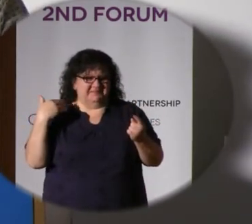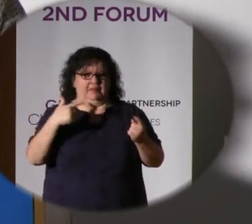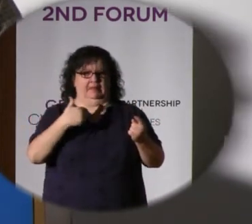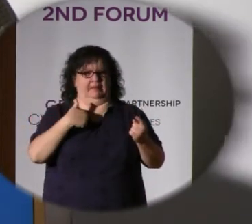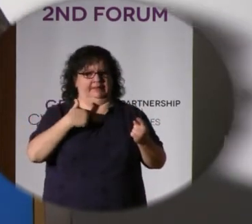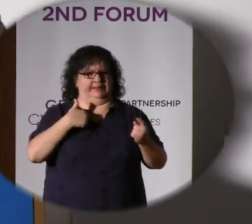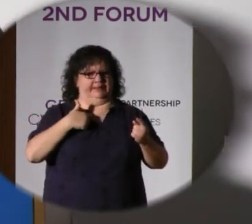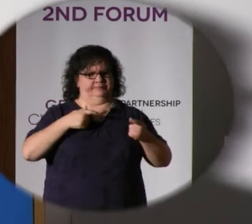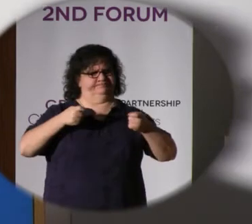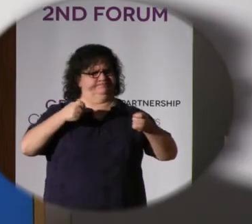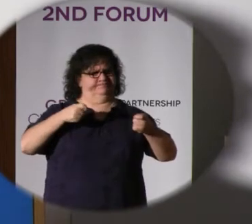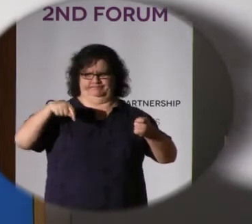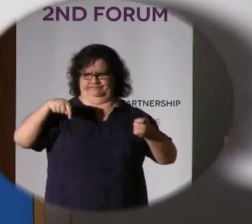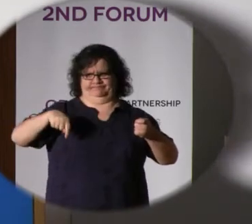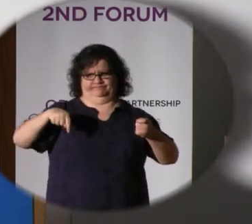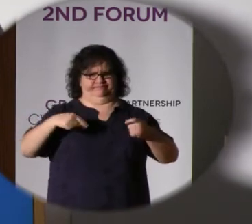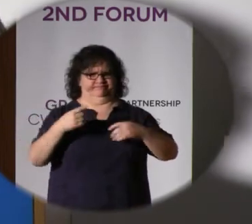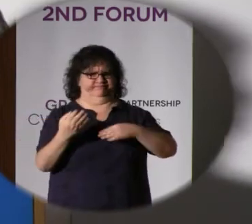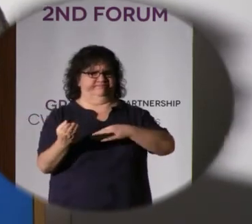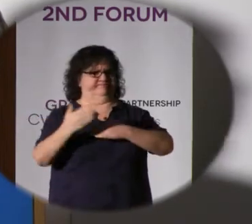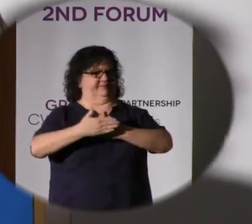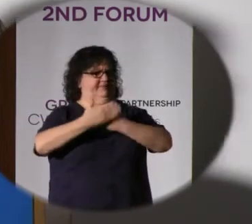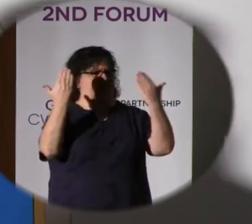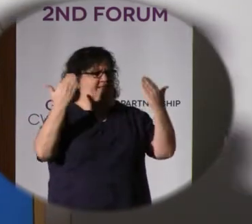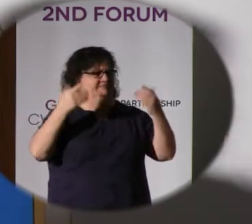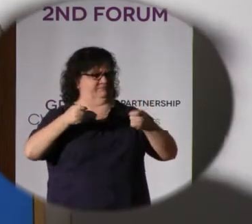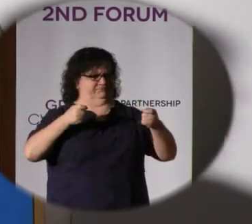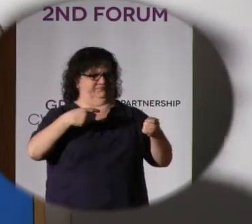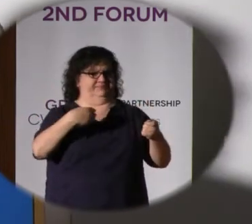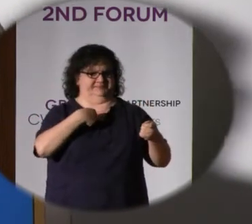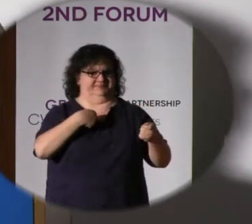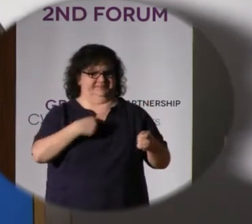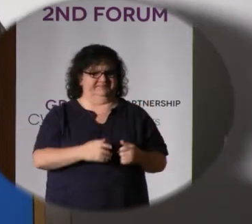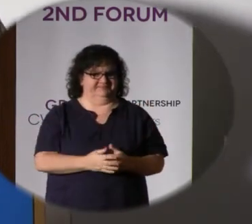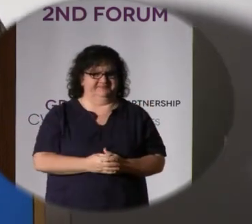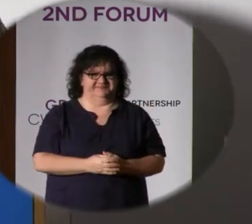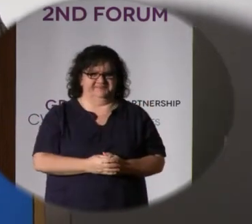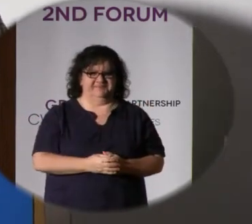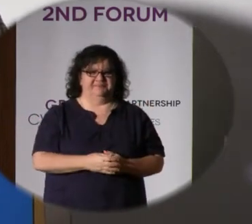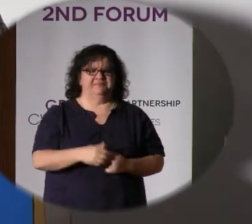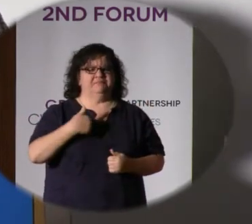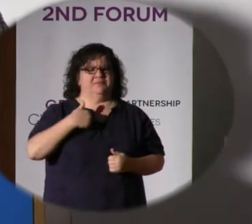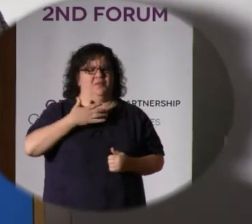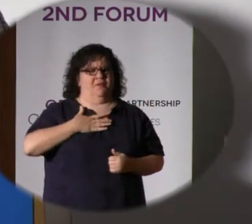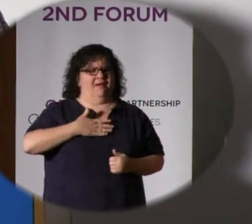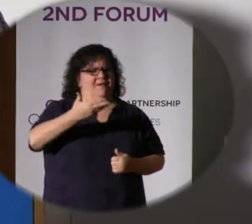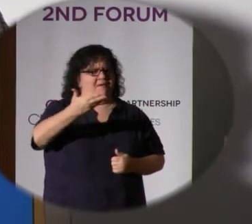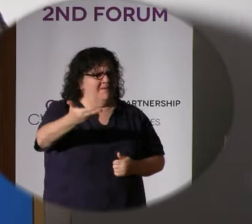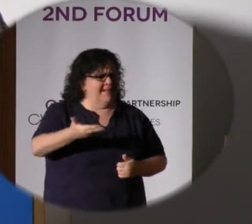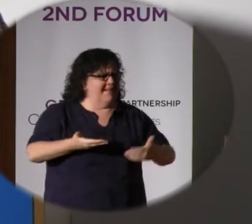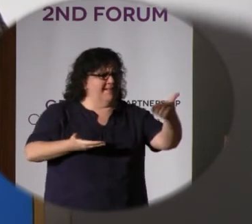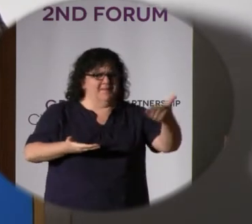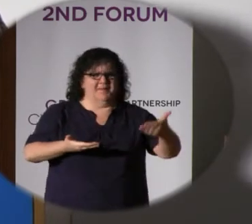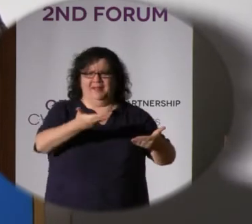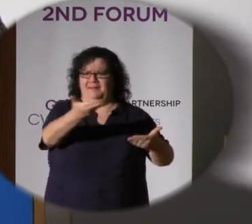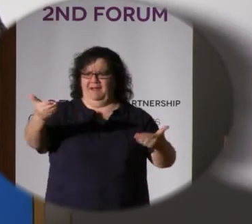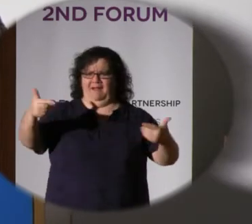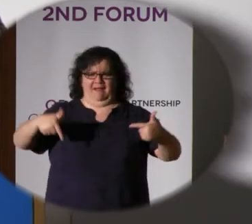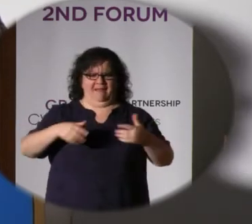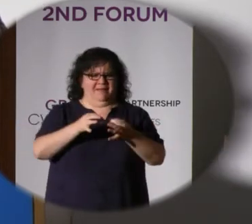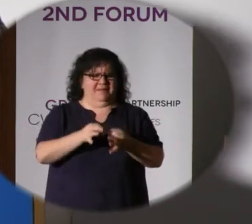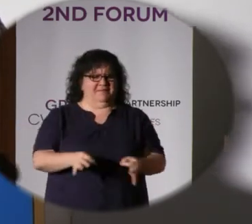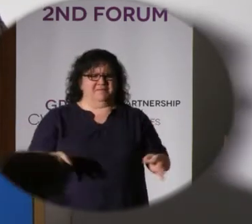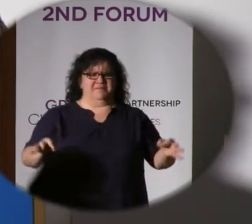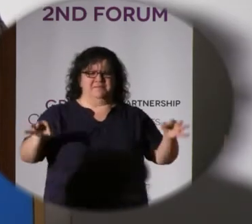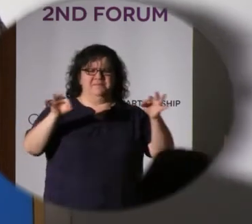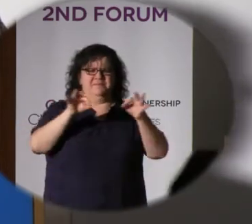I'd like to welcome all of you to this important event. It's the second global partnership on